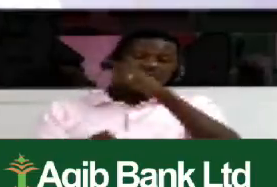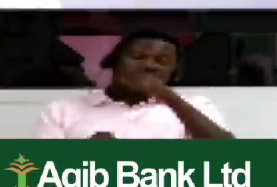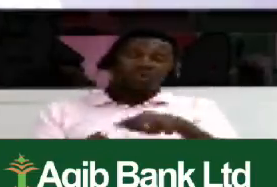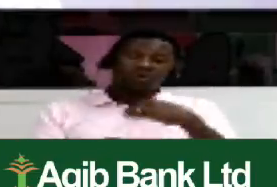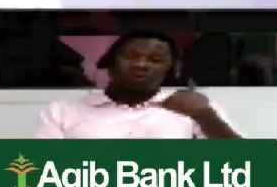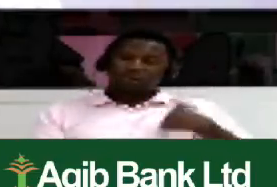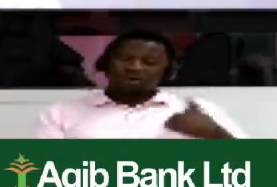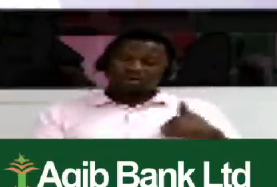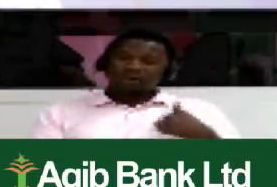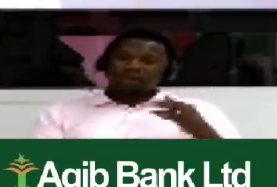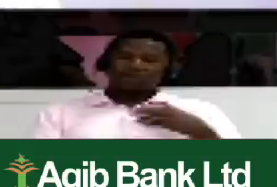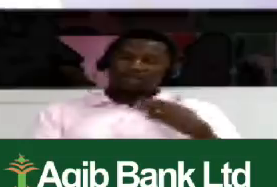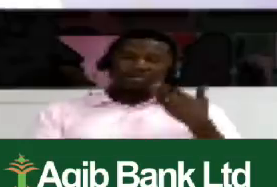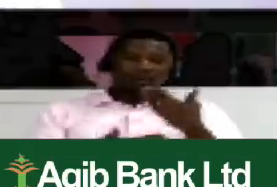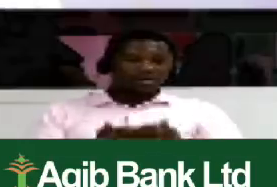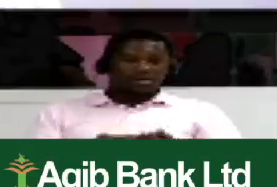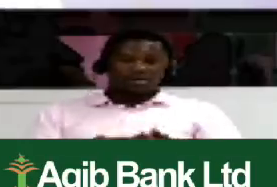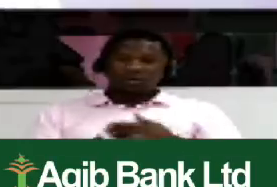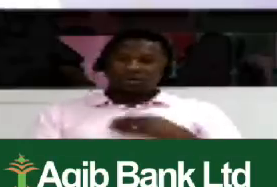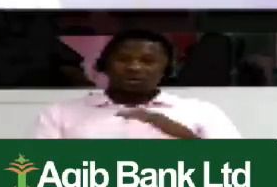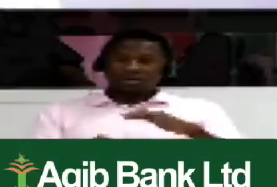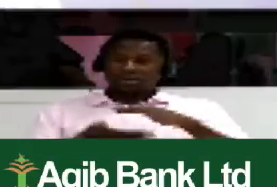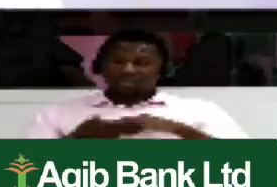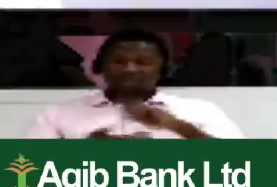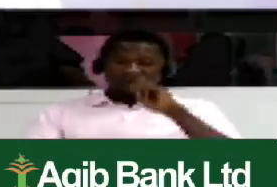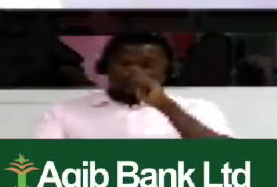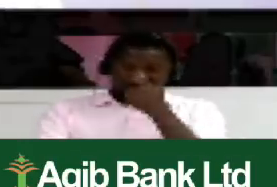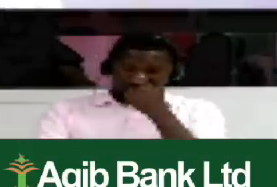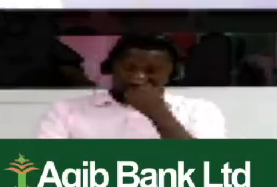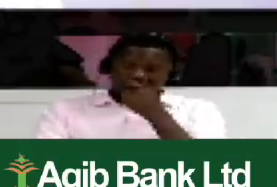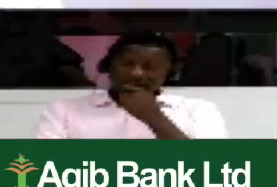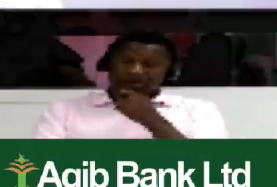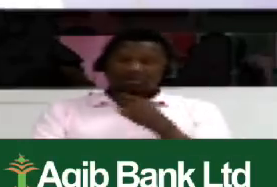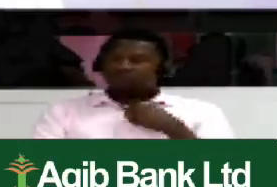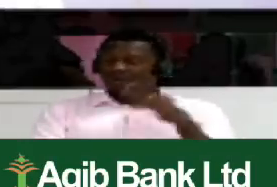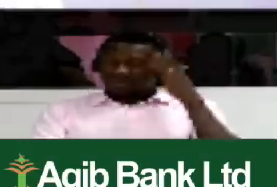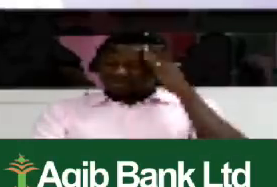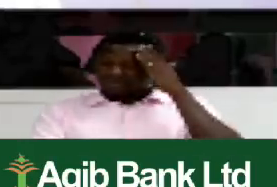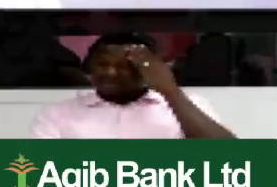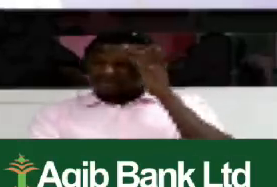and at the end of the day, only to receive that. We could only imagine